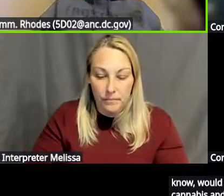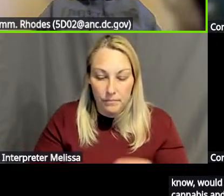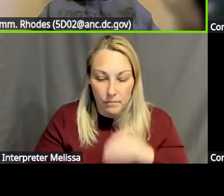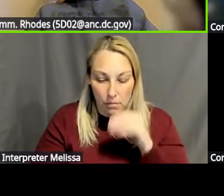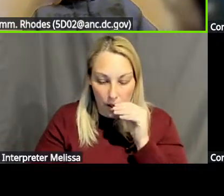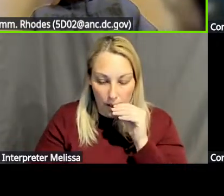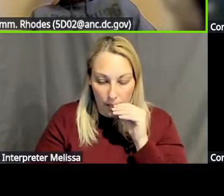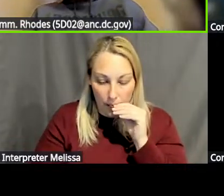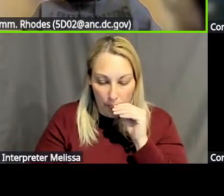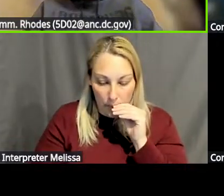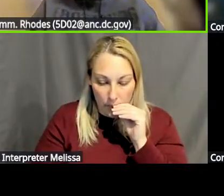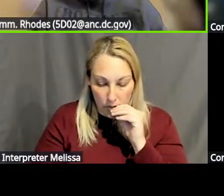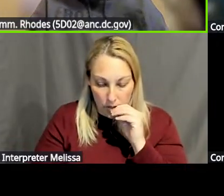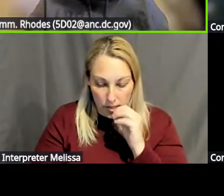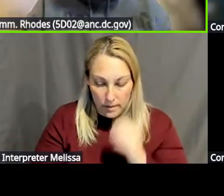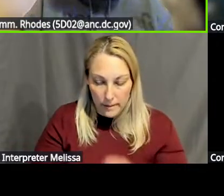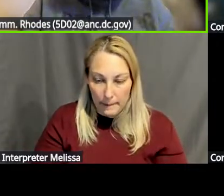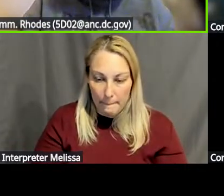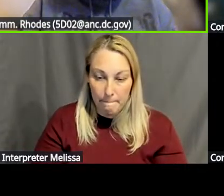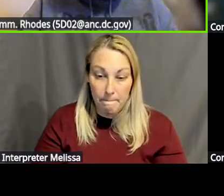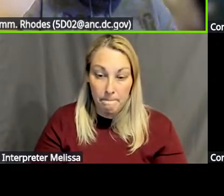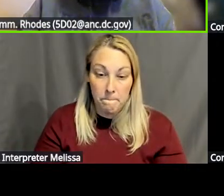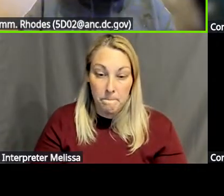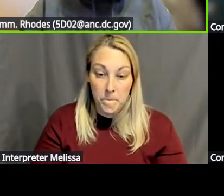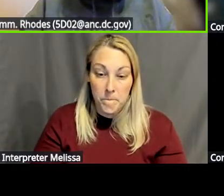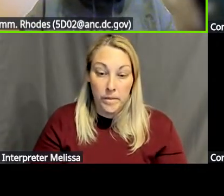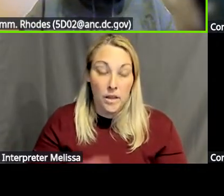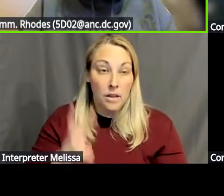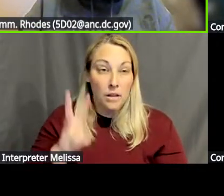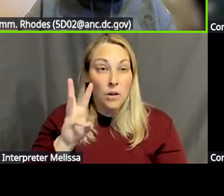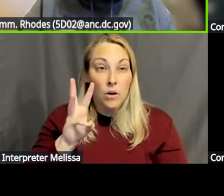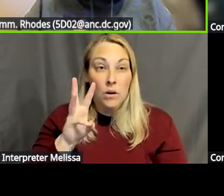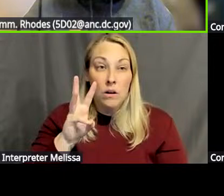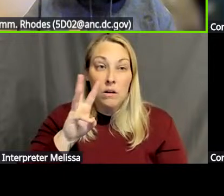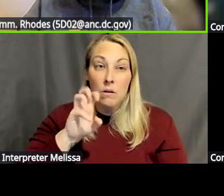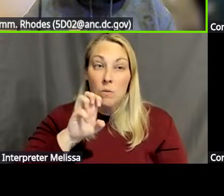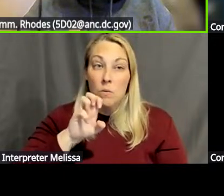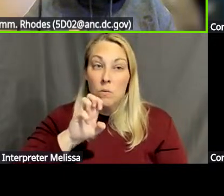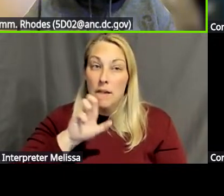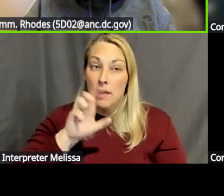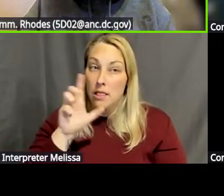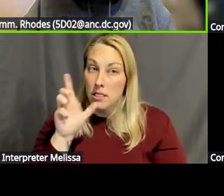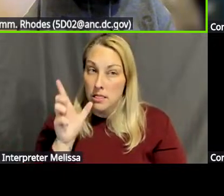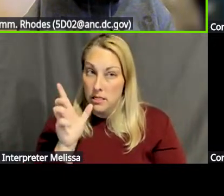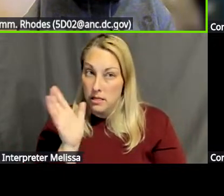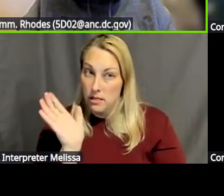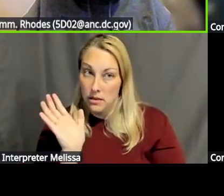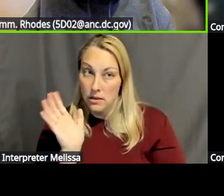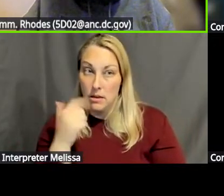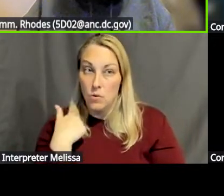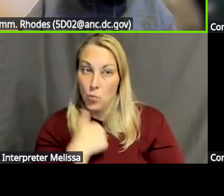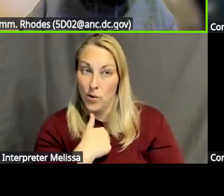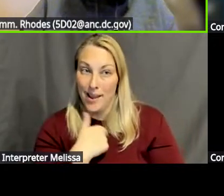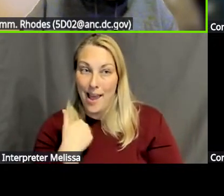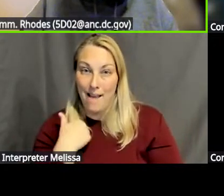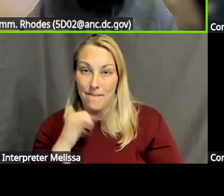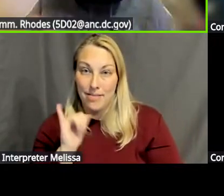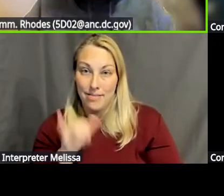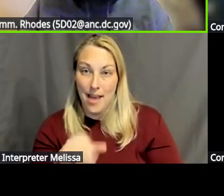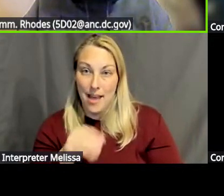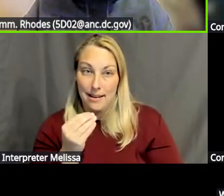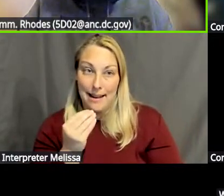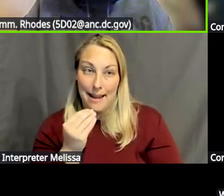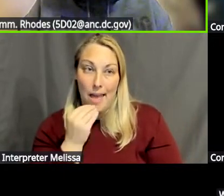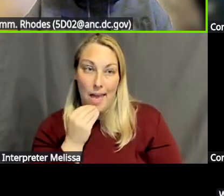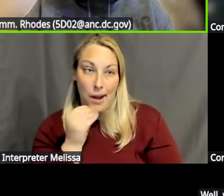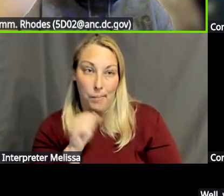Well, we don't. Well, we have the edible place that you don't really